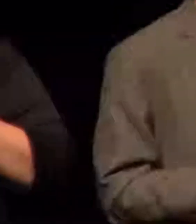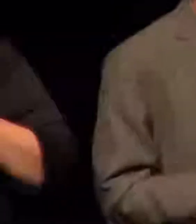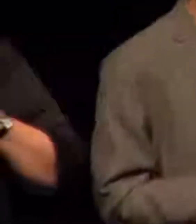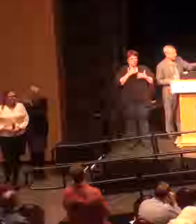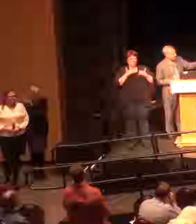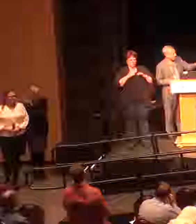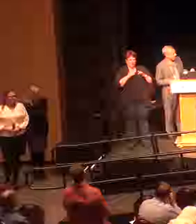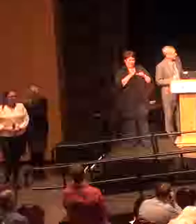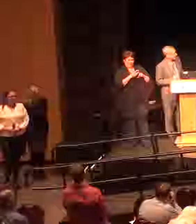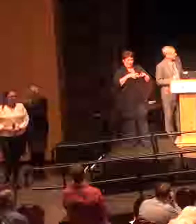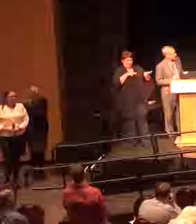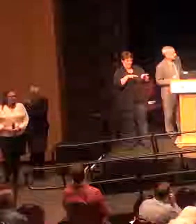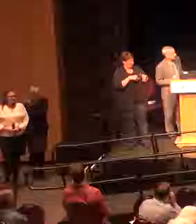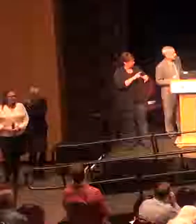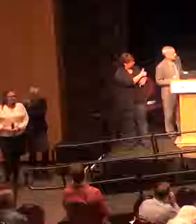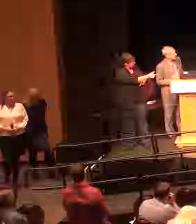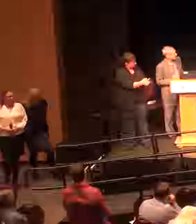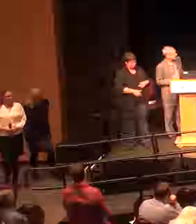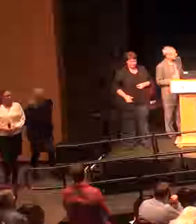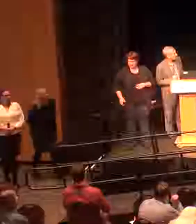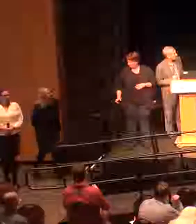try to unpack that a little bit. Start with